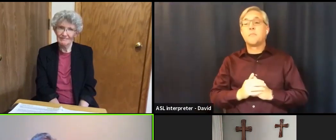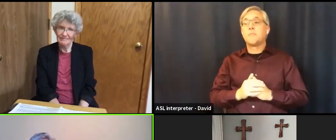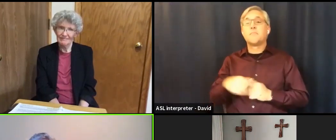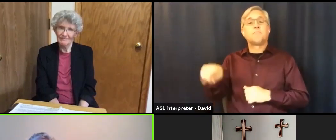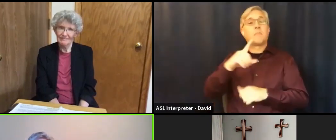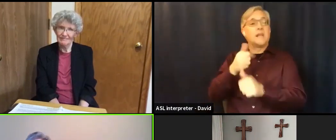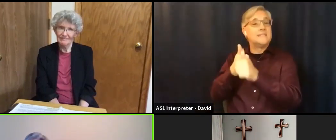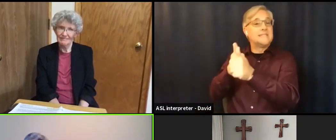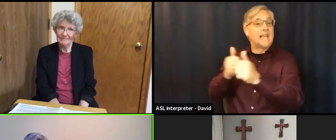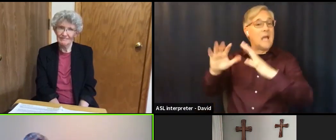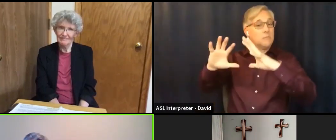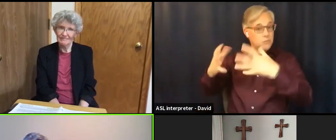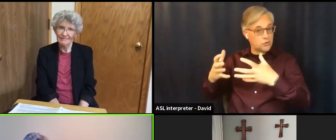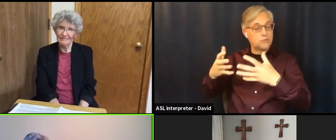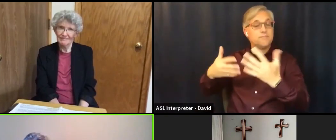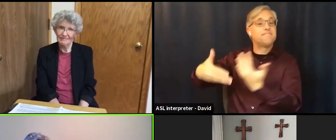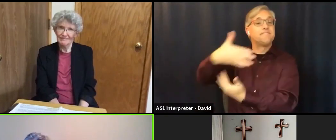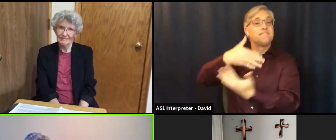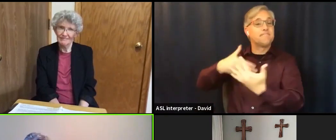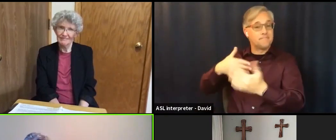totally abandoned them